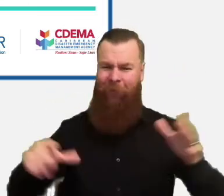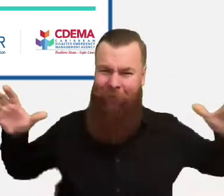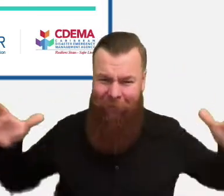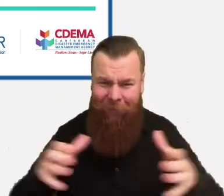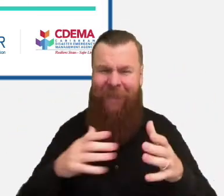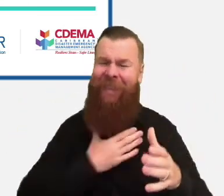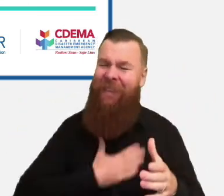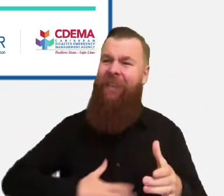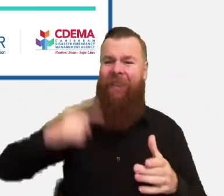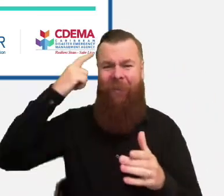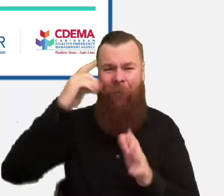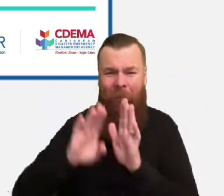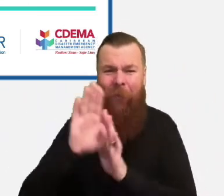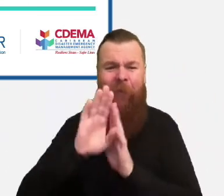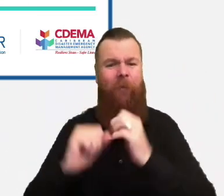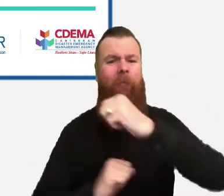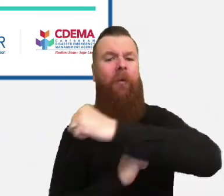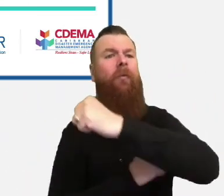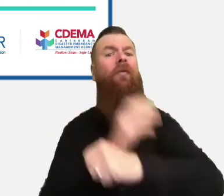So the scope